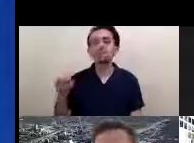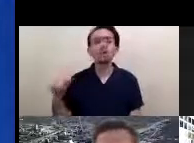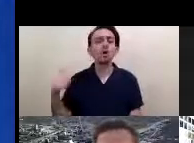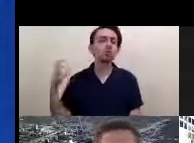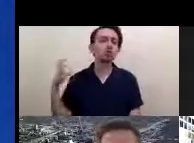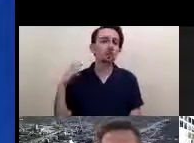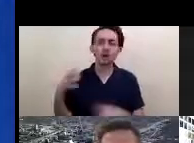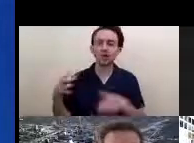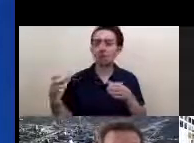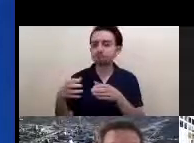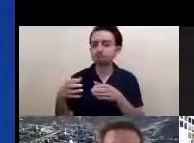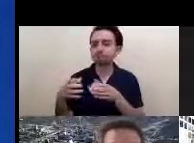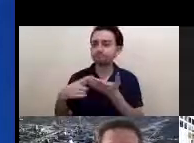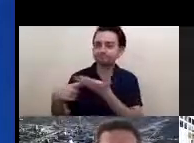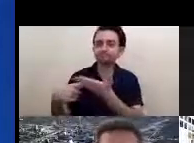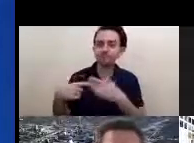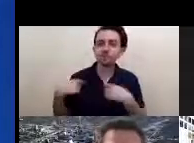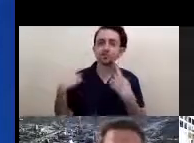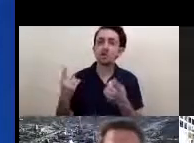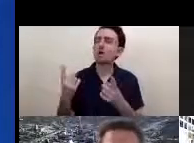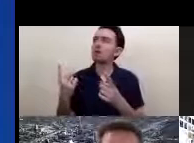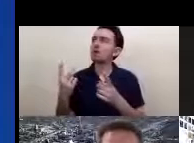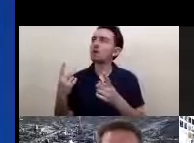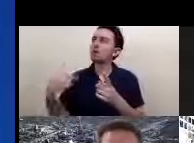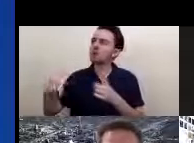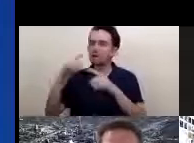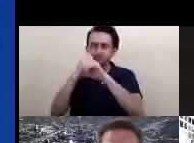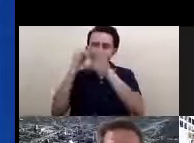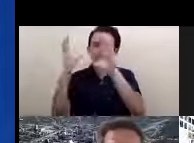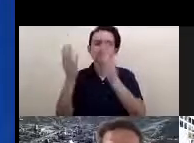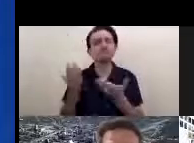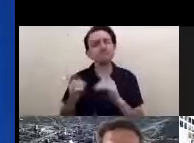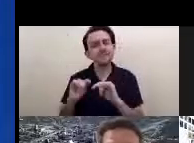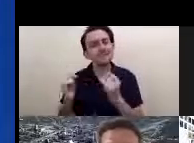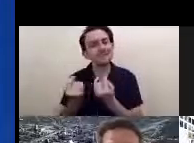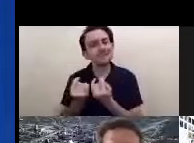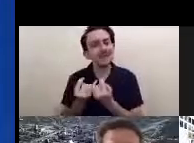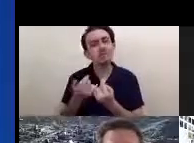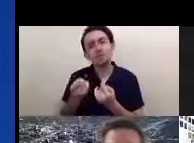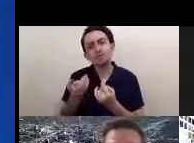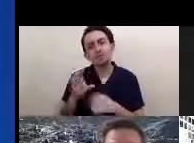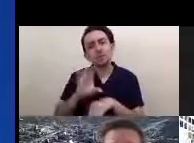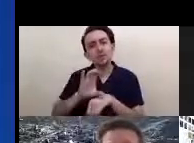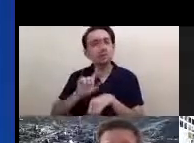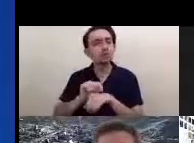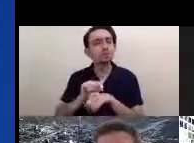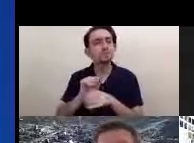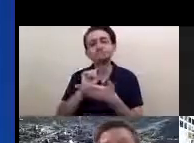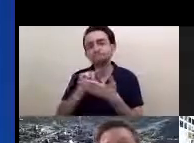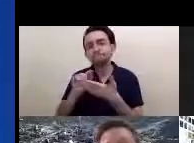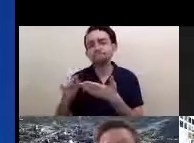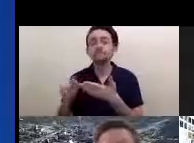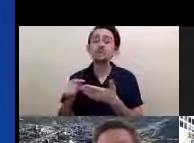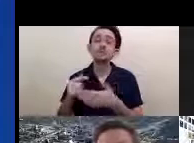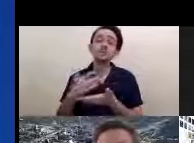for now, picturing is that it would probably be a team of consultants that would likely have a combination of some folks that are